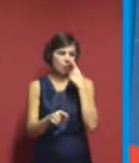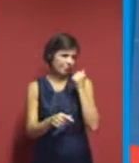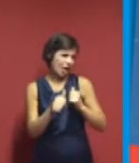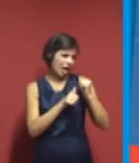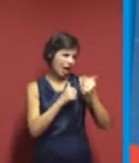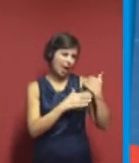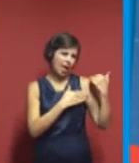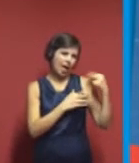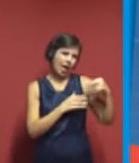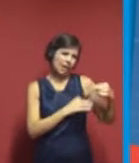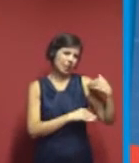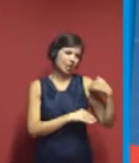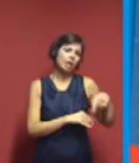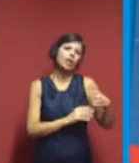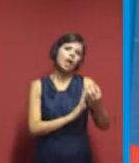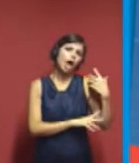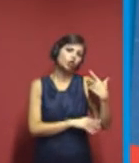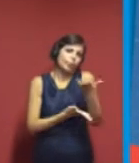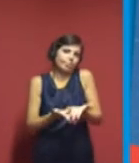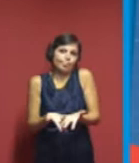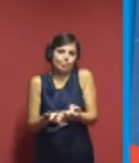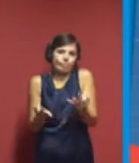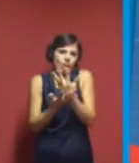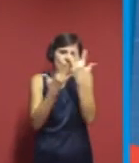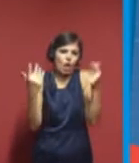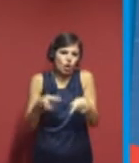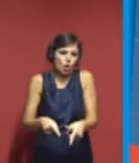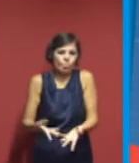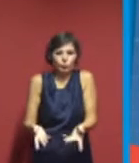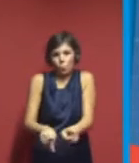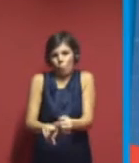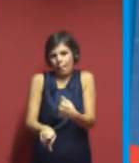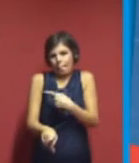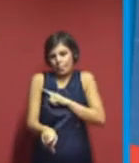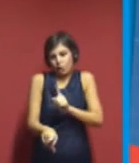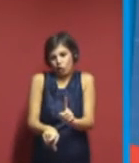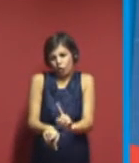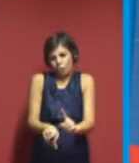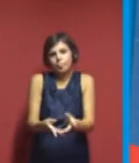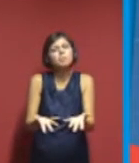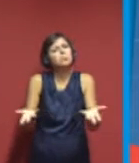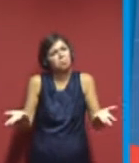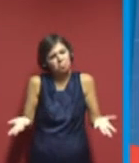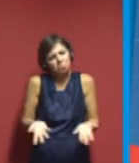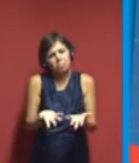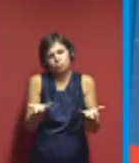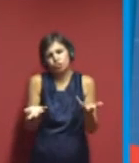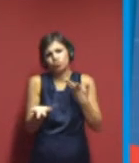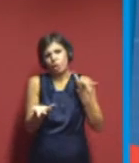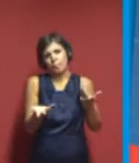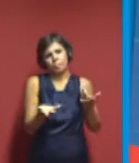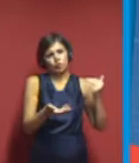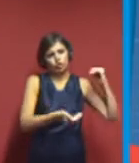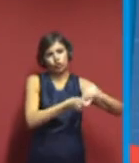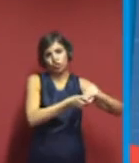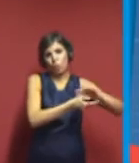the 3D LiDAR with $75,000. They have a monopoly based on their project, based on their 3D LiDAR. And